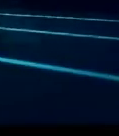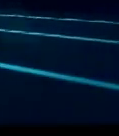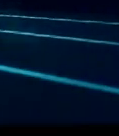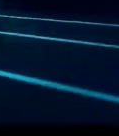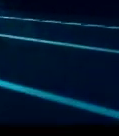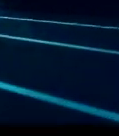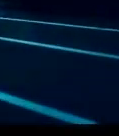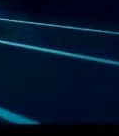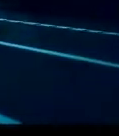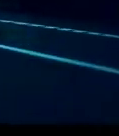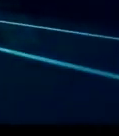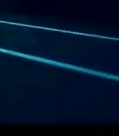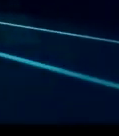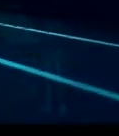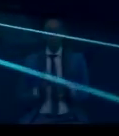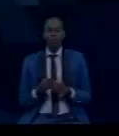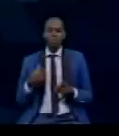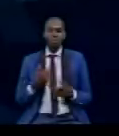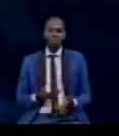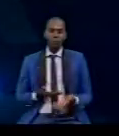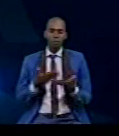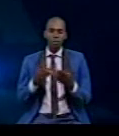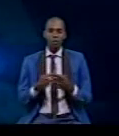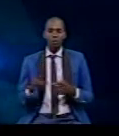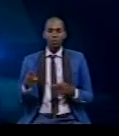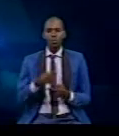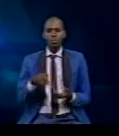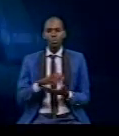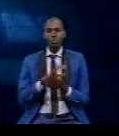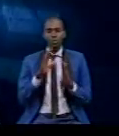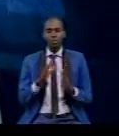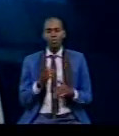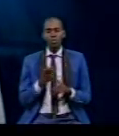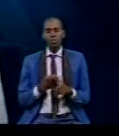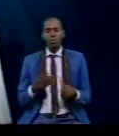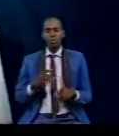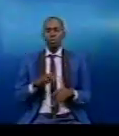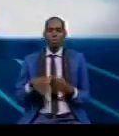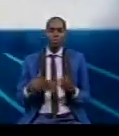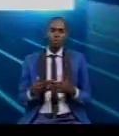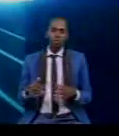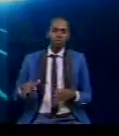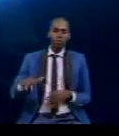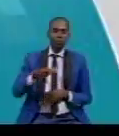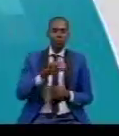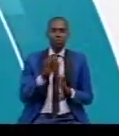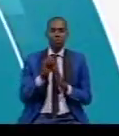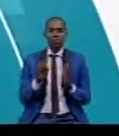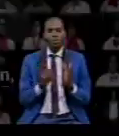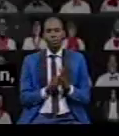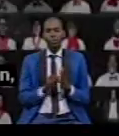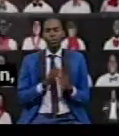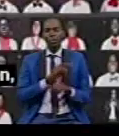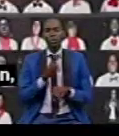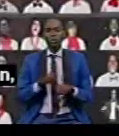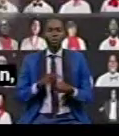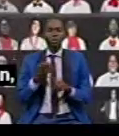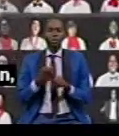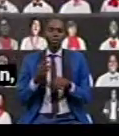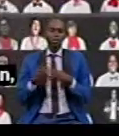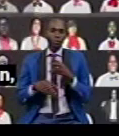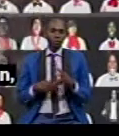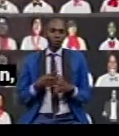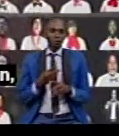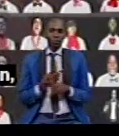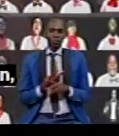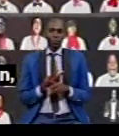a sinner. I don't want to be a sinner anymore. I want the